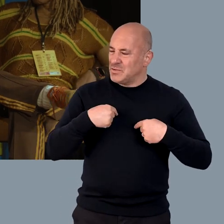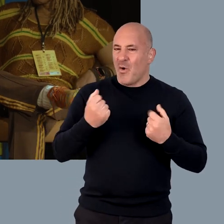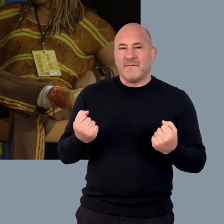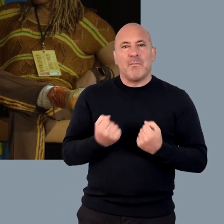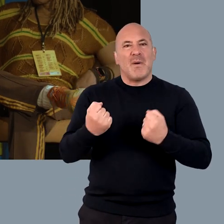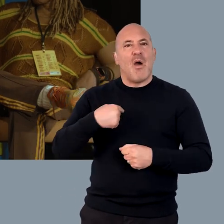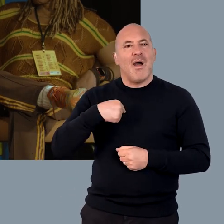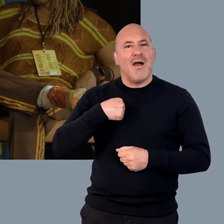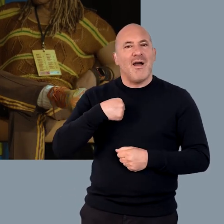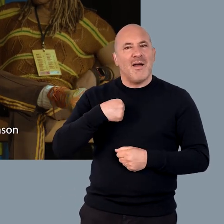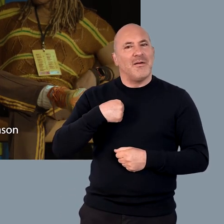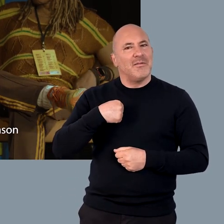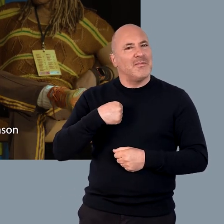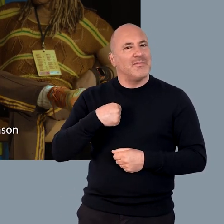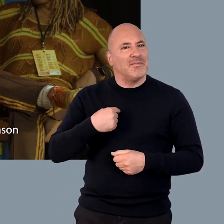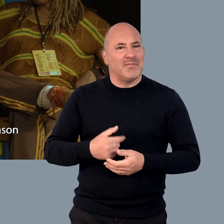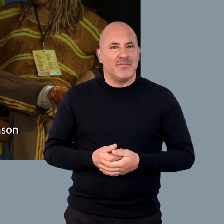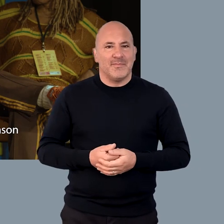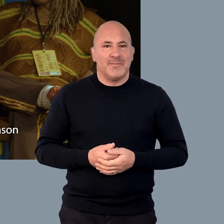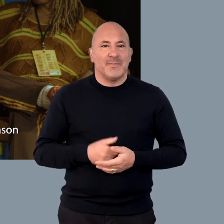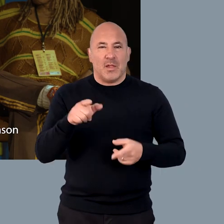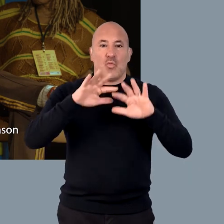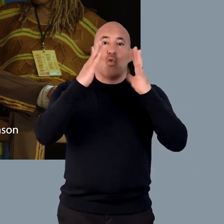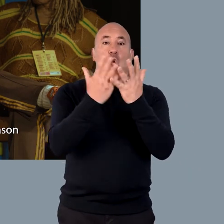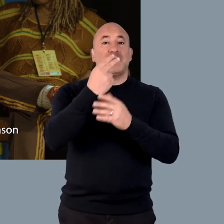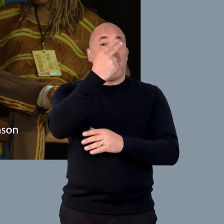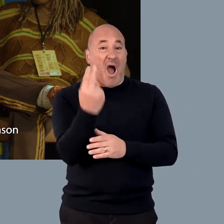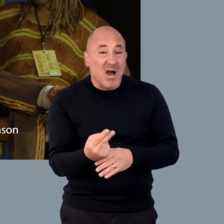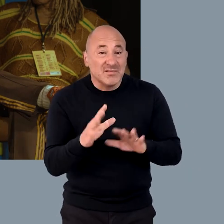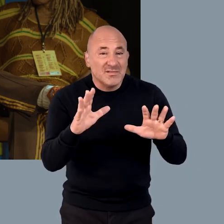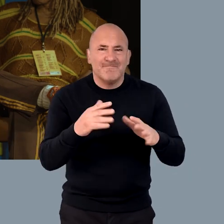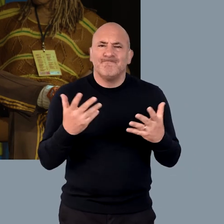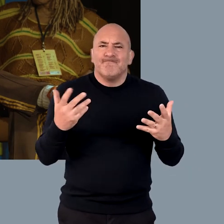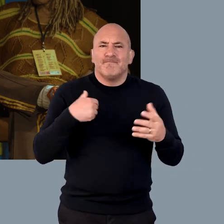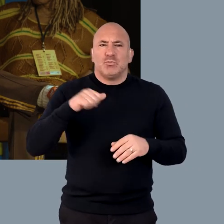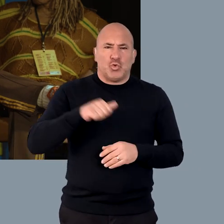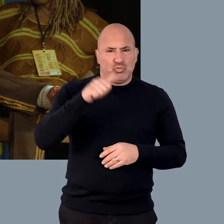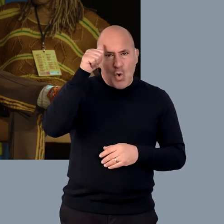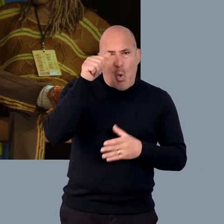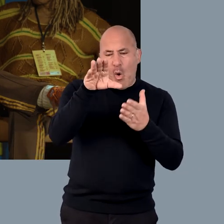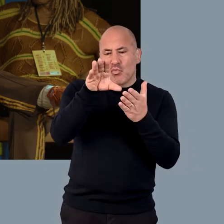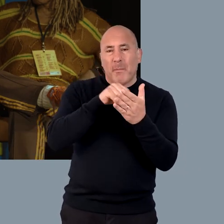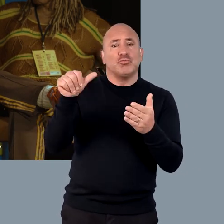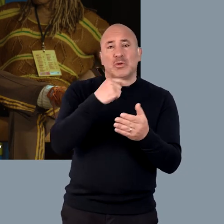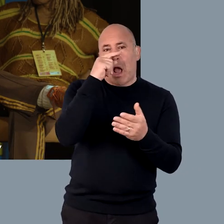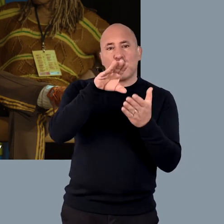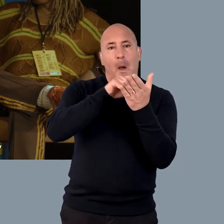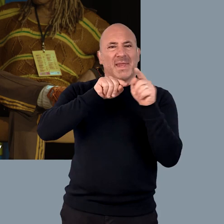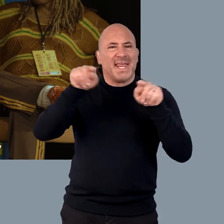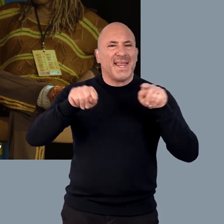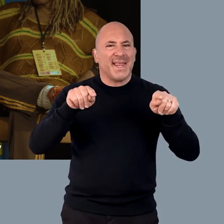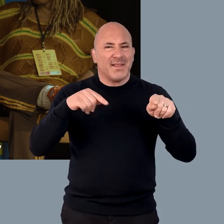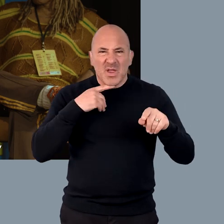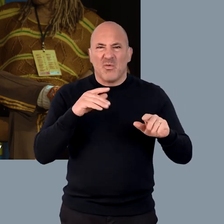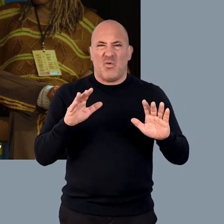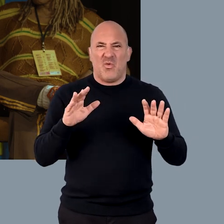I kind of I knew that in other another parts of my life But if I think in the world of art for some reason I felt like I should know to be able to replicate what other people doing and it